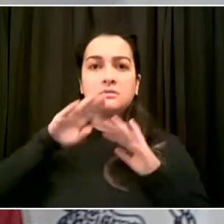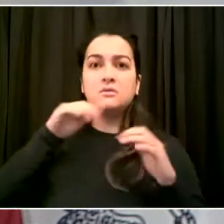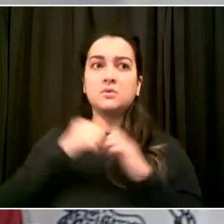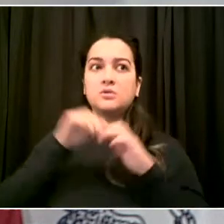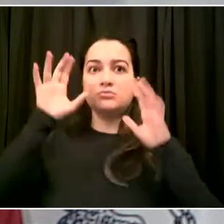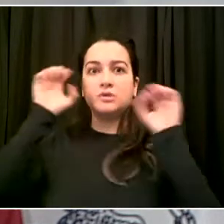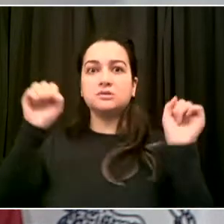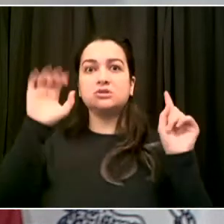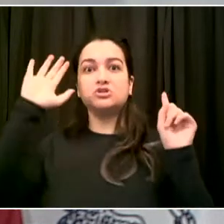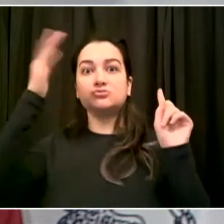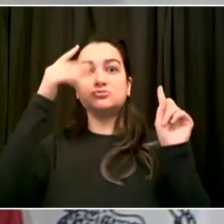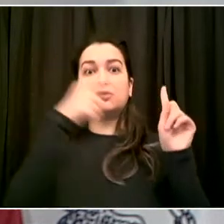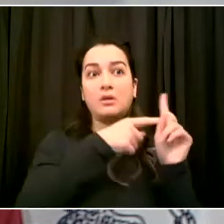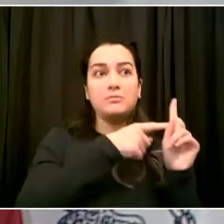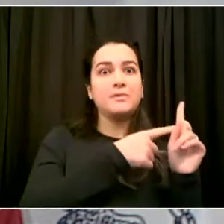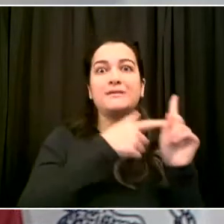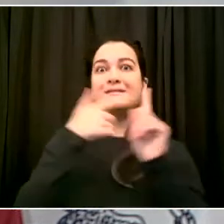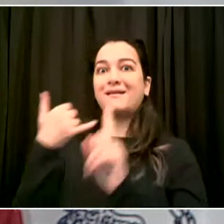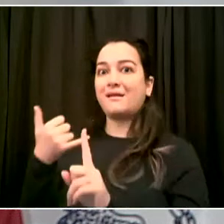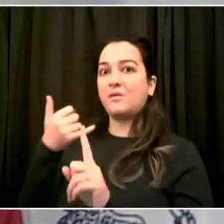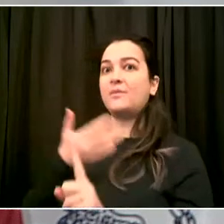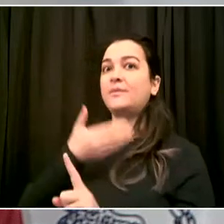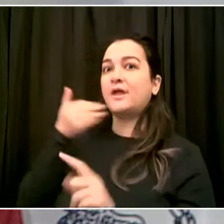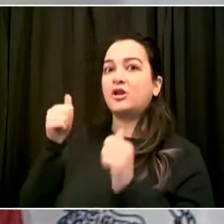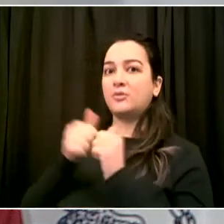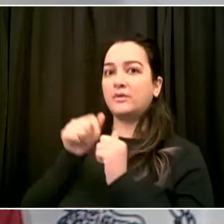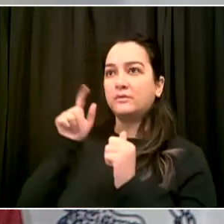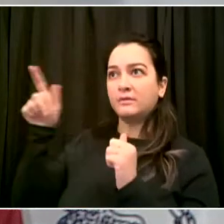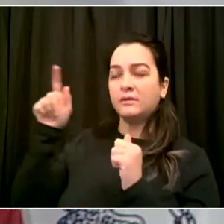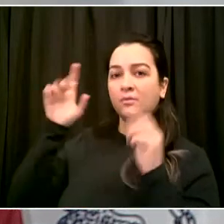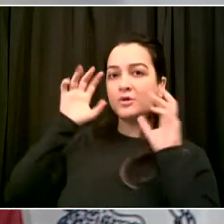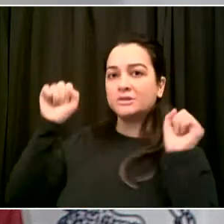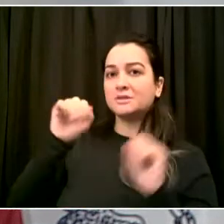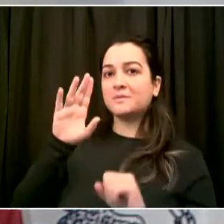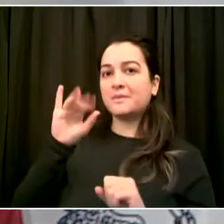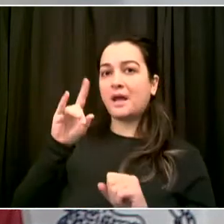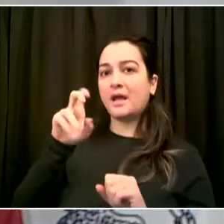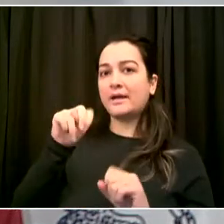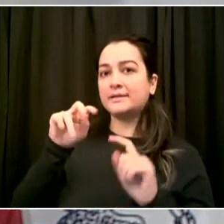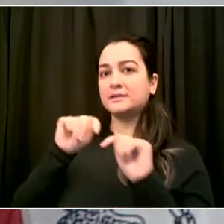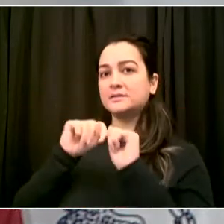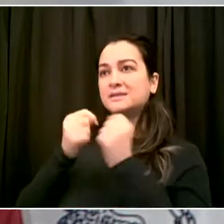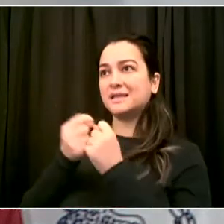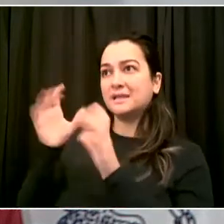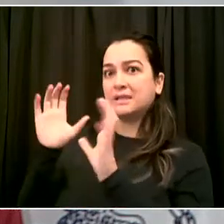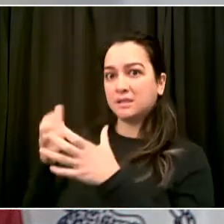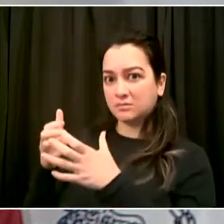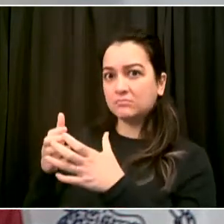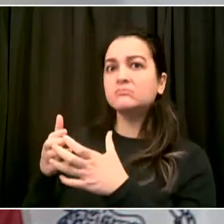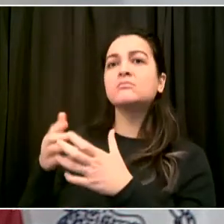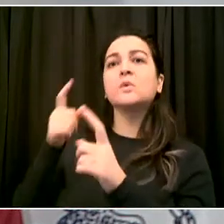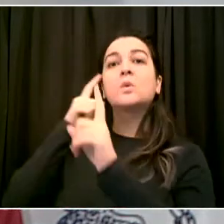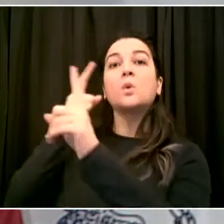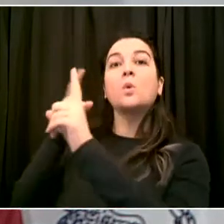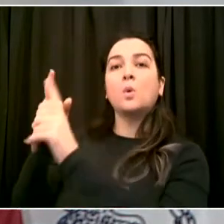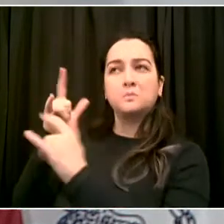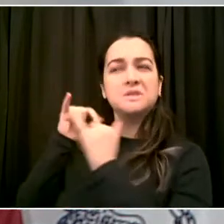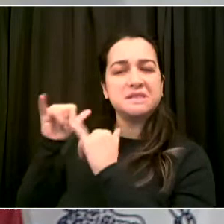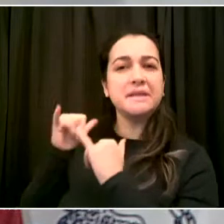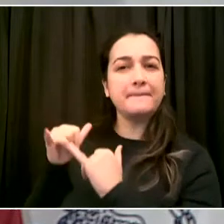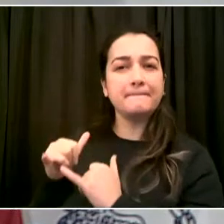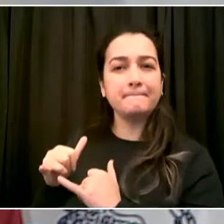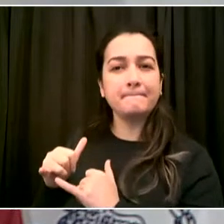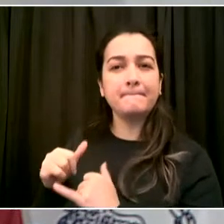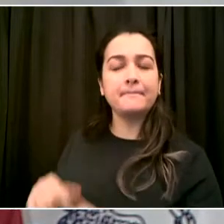goal. So certainly I've been saying for weeks, I think Johnson & Johnson is going to be the difference maker because it's single dose,